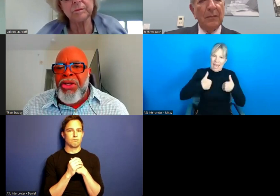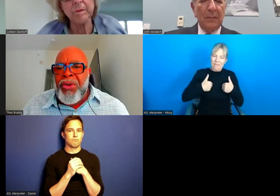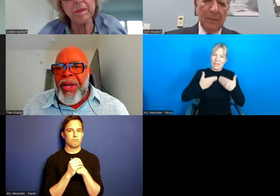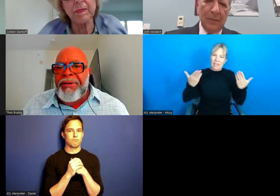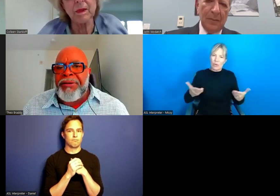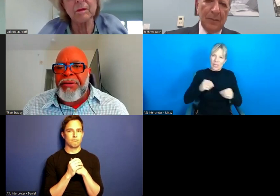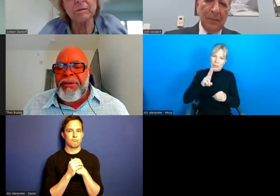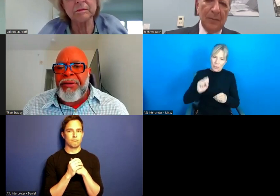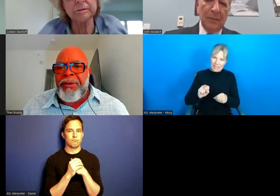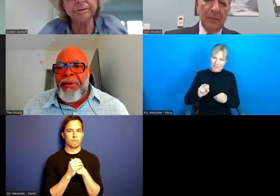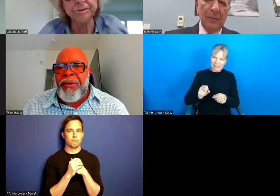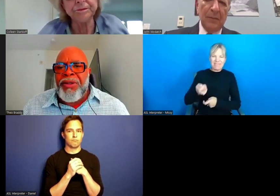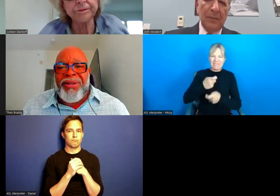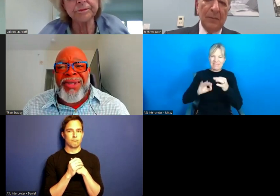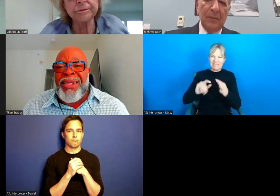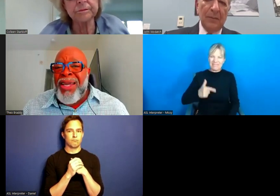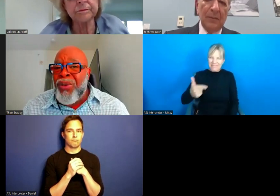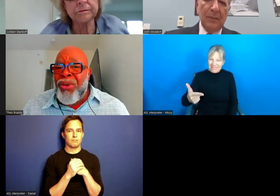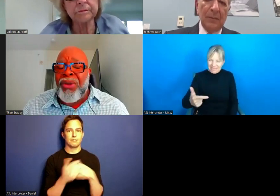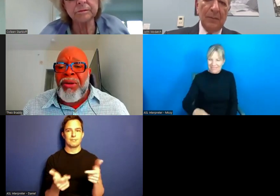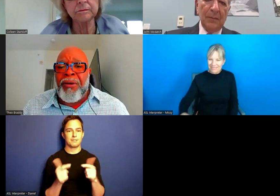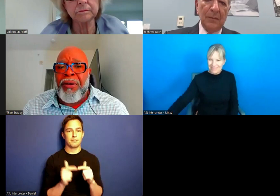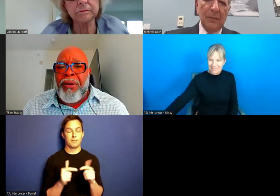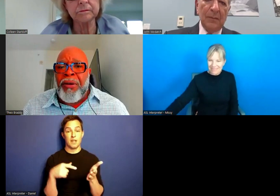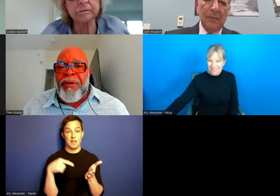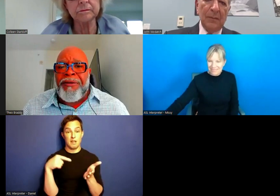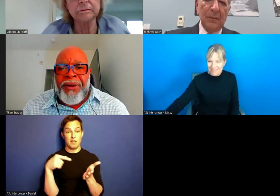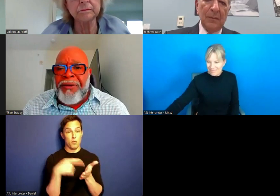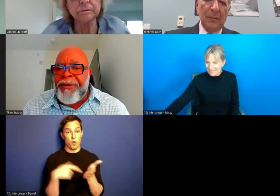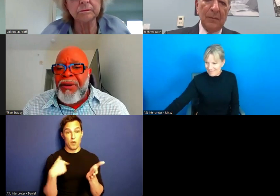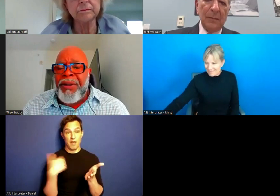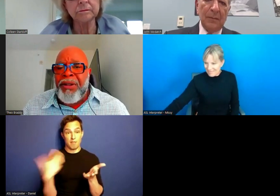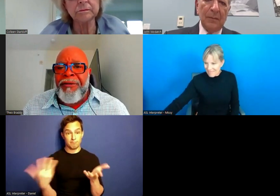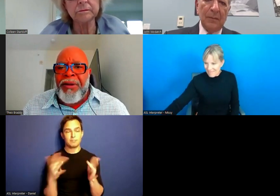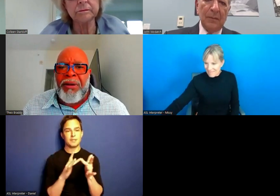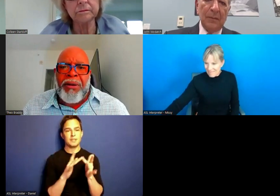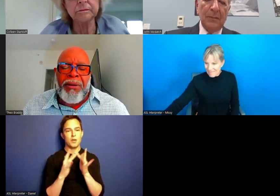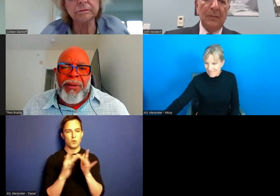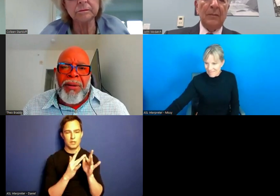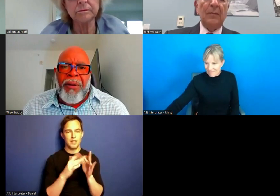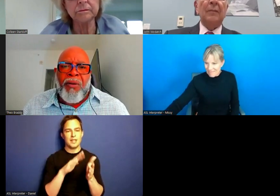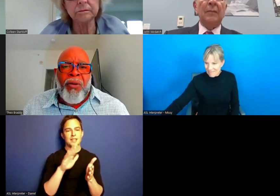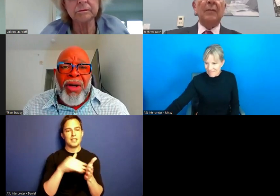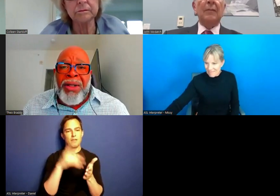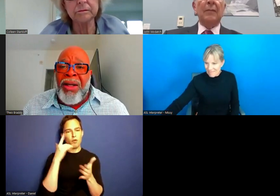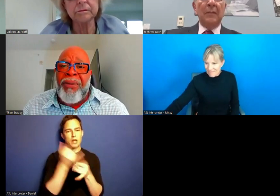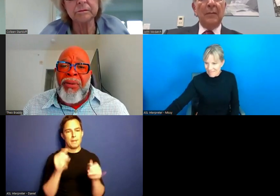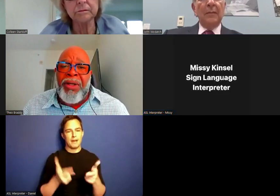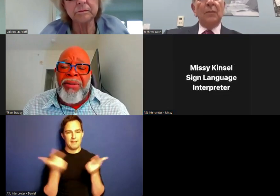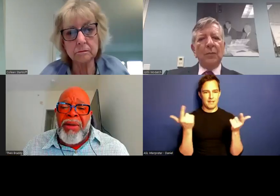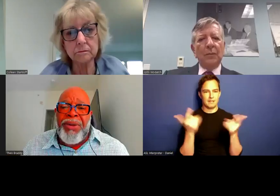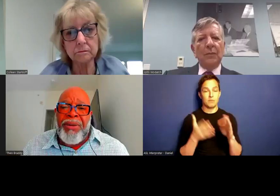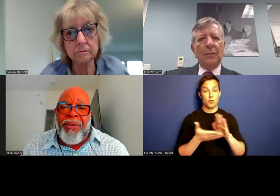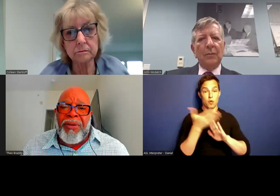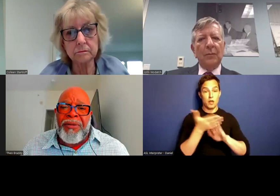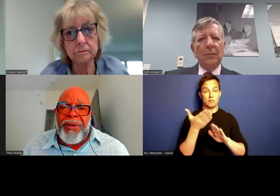in the US, which is a network of centers for independent living run and operated